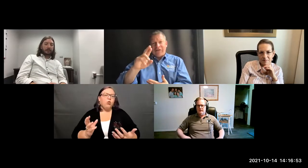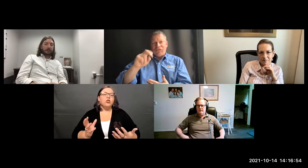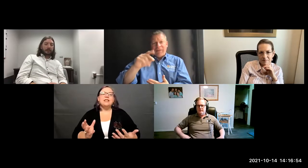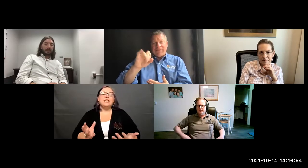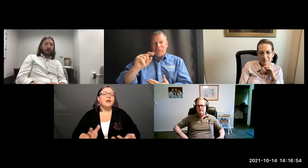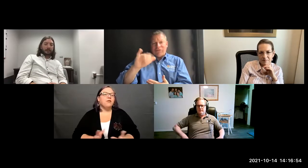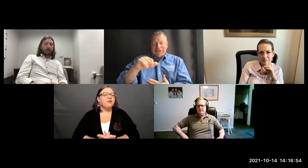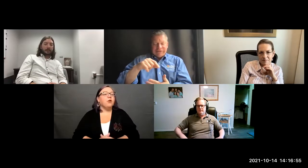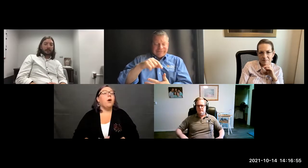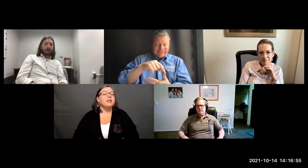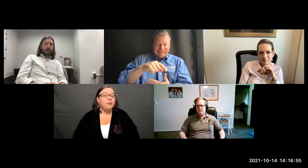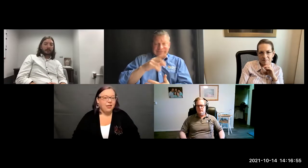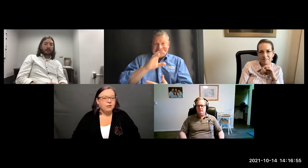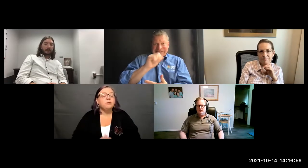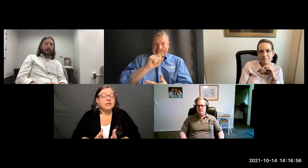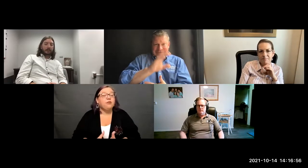here, we're just thinking of the different